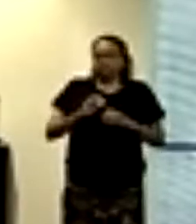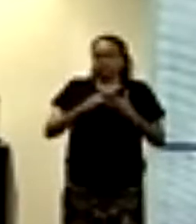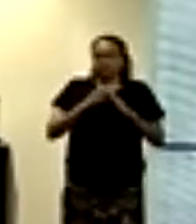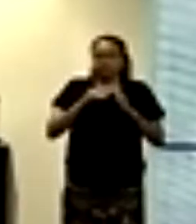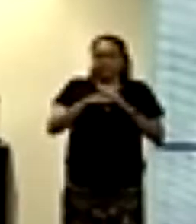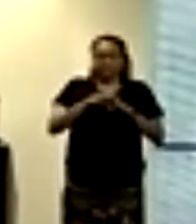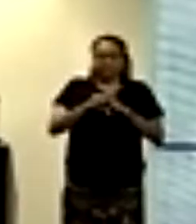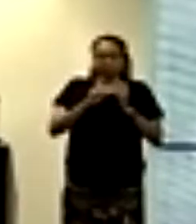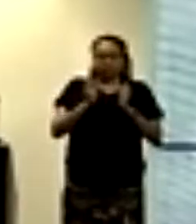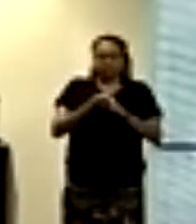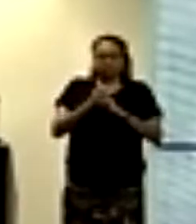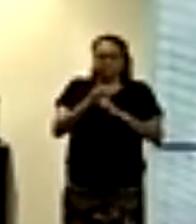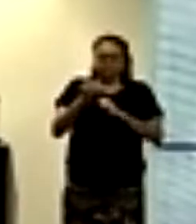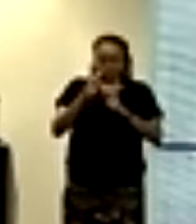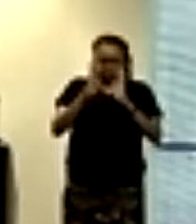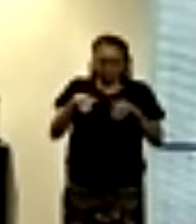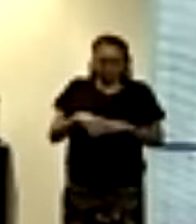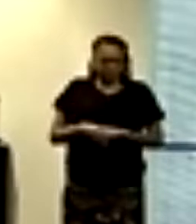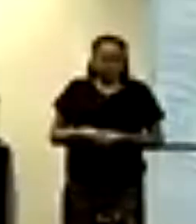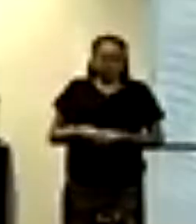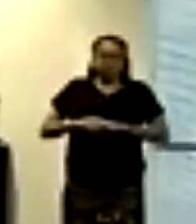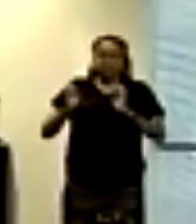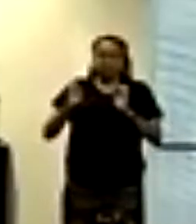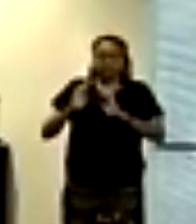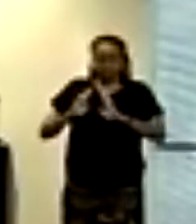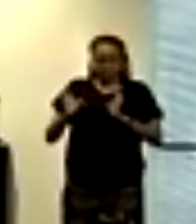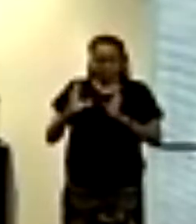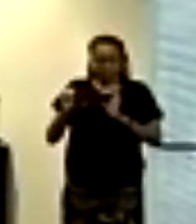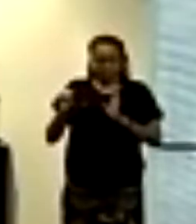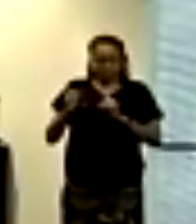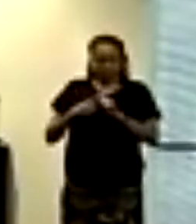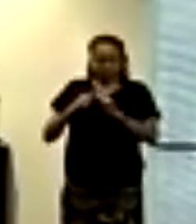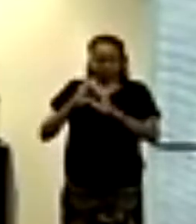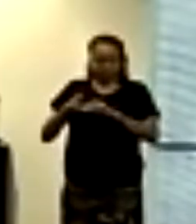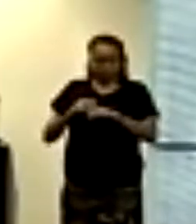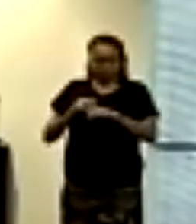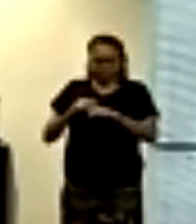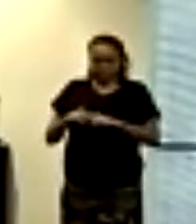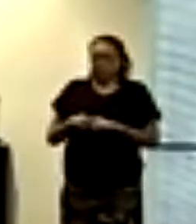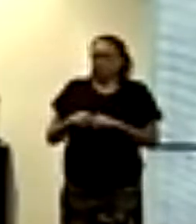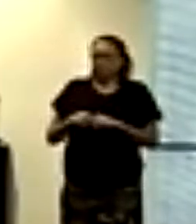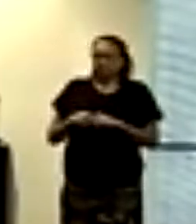access, transition and housing, emergency preparedness and first responder training,